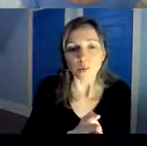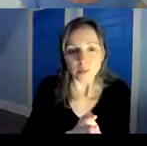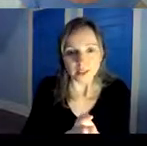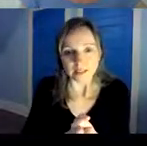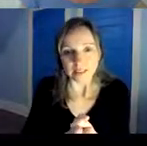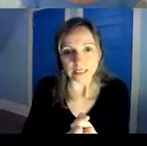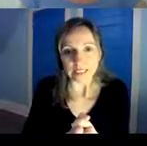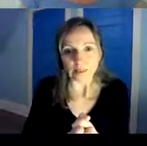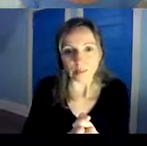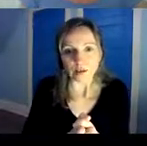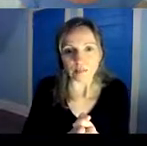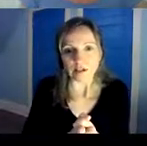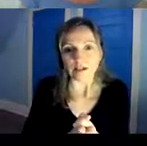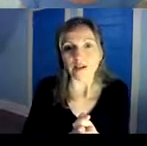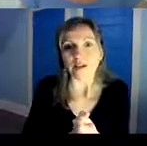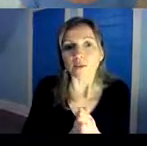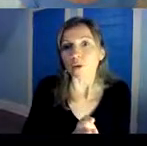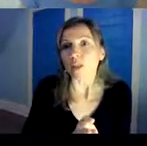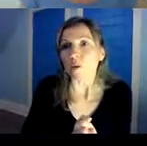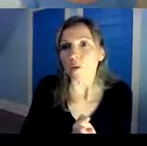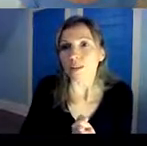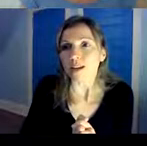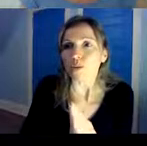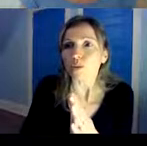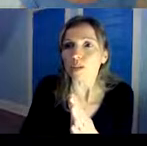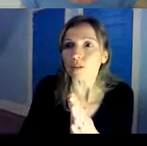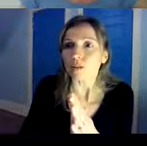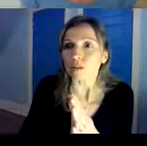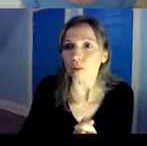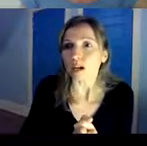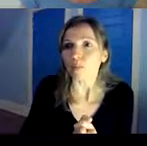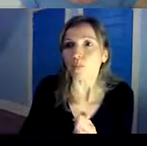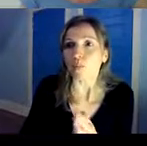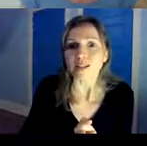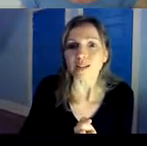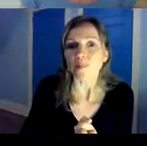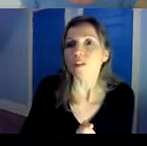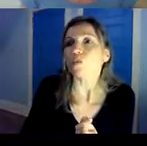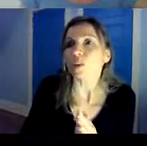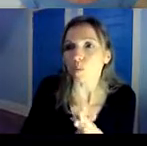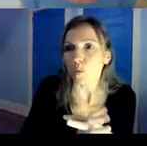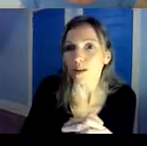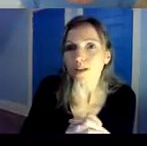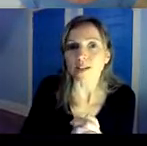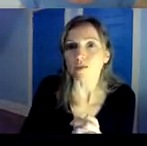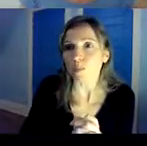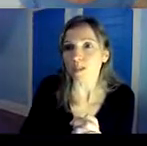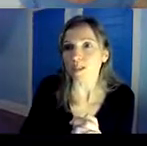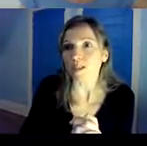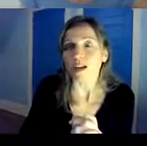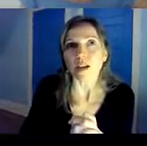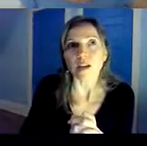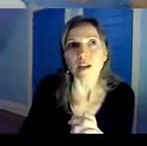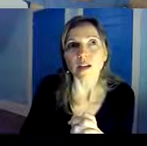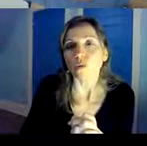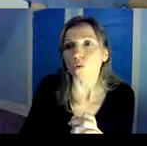So I put that little link at the bottom there. If you go to that website, you can look up what is the best way to report invasive